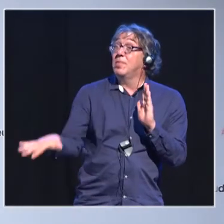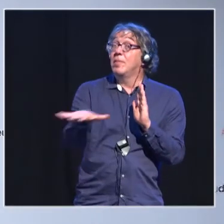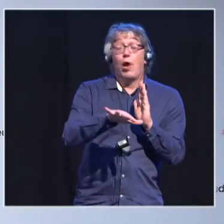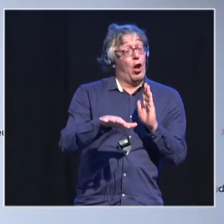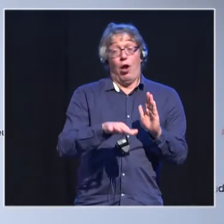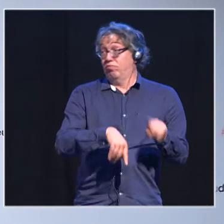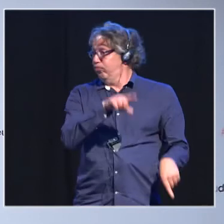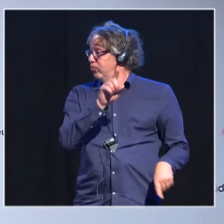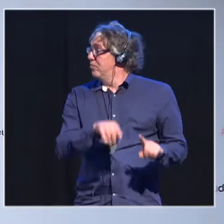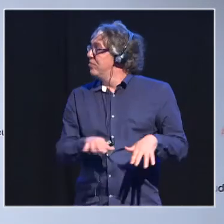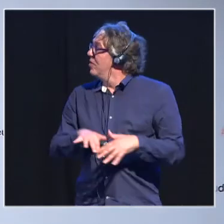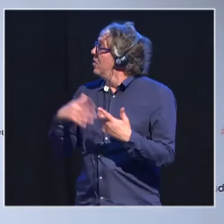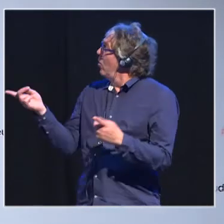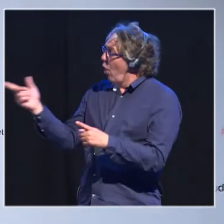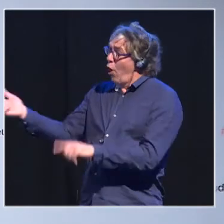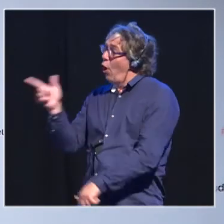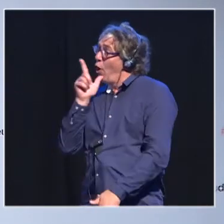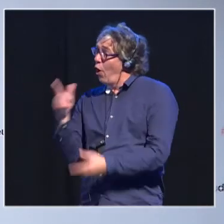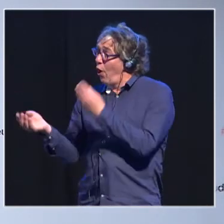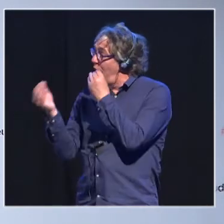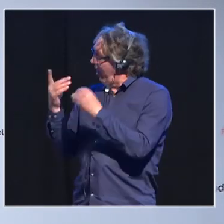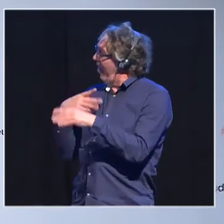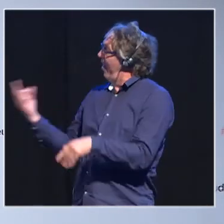Croo, how was lunch with the Queen?